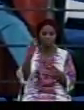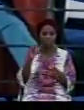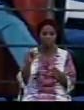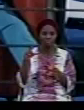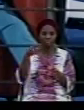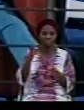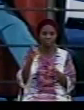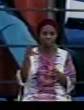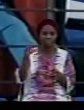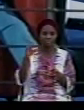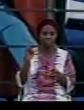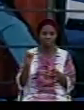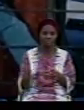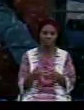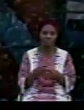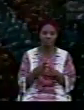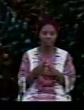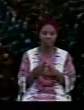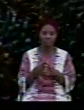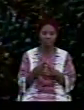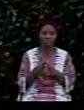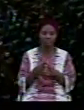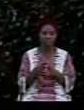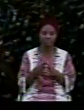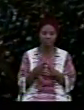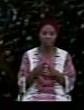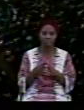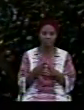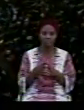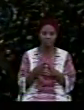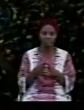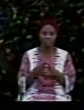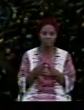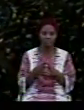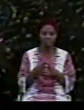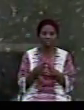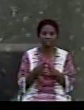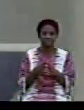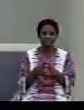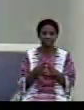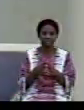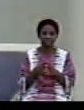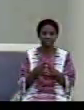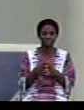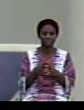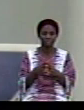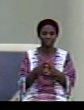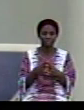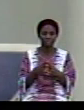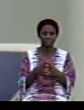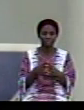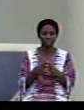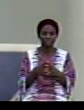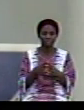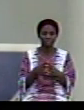is from Soul Harvesters Evangelistic Church and is the General Superintendent.